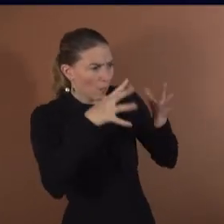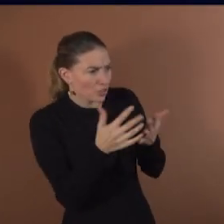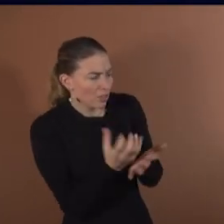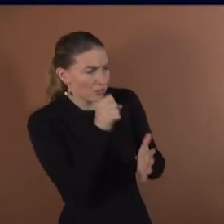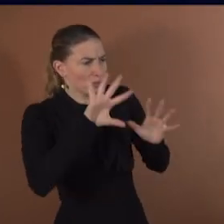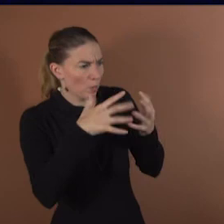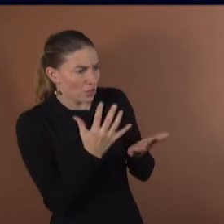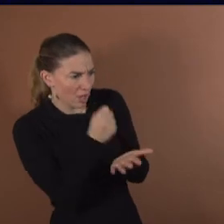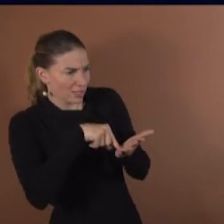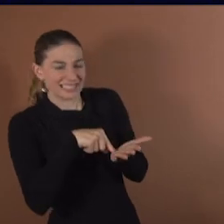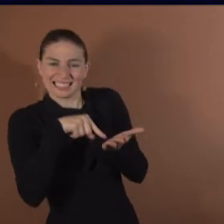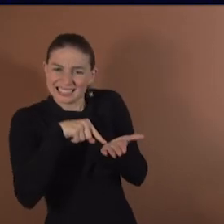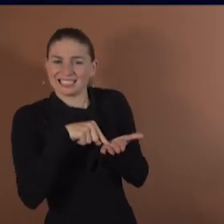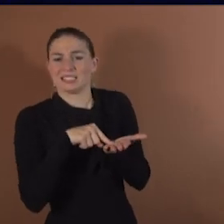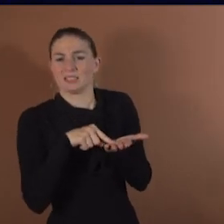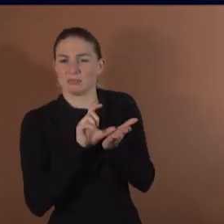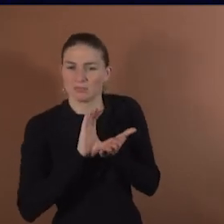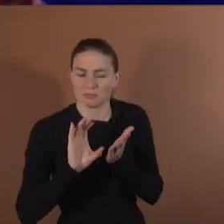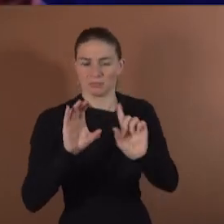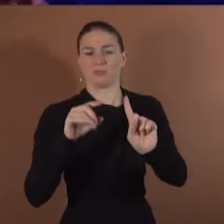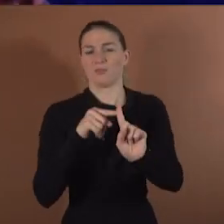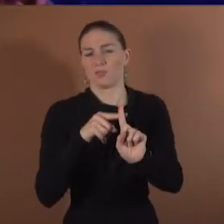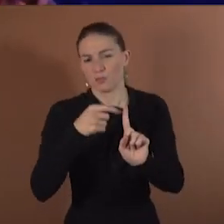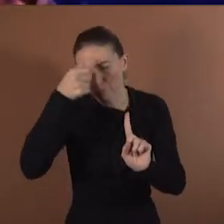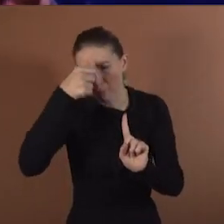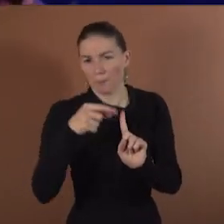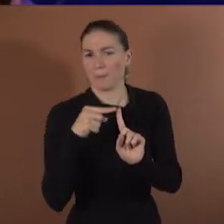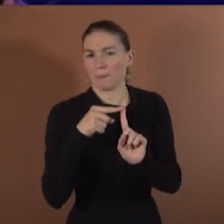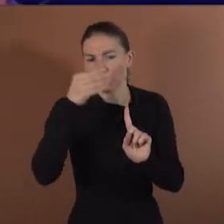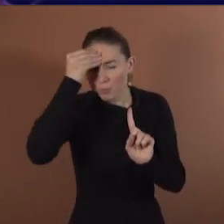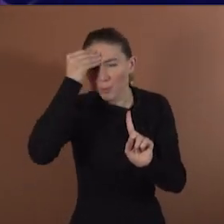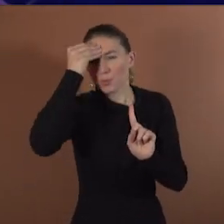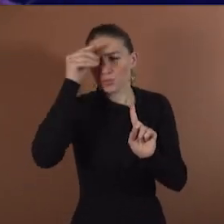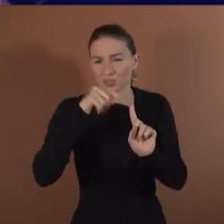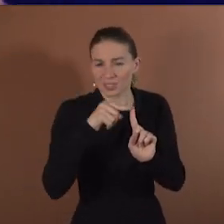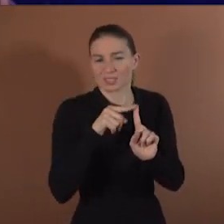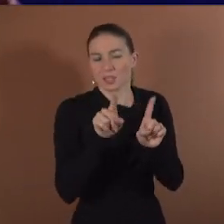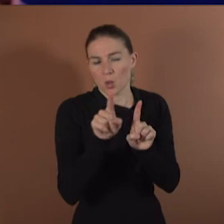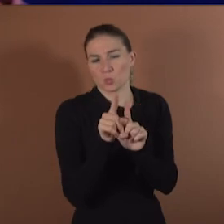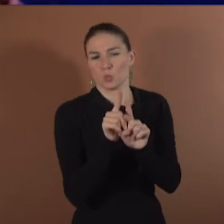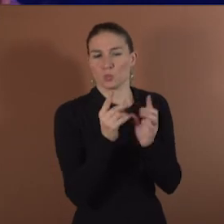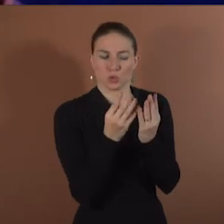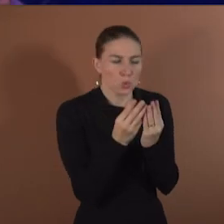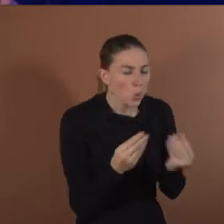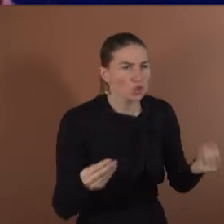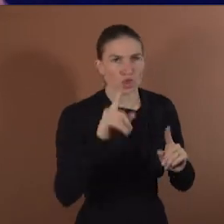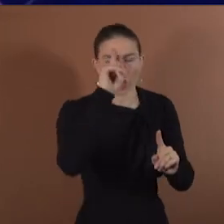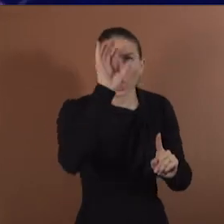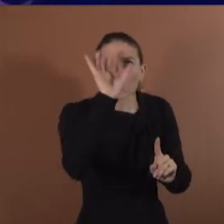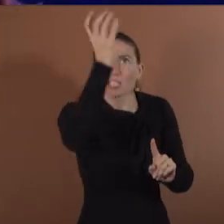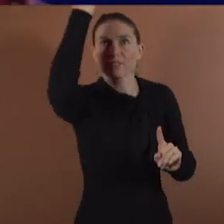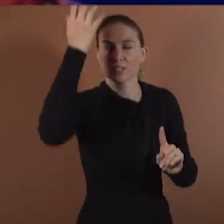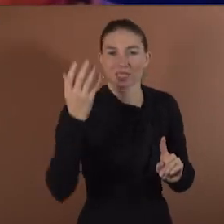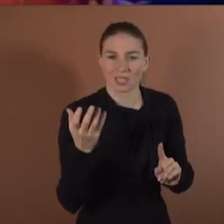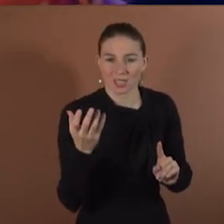forget that. And we mustn't ever forget to rejoice in that. That's where the solutions are, in the creativity that comes from stirring